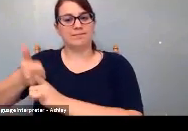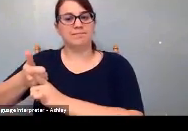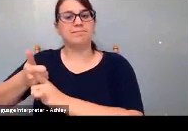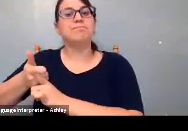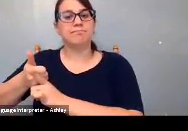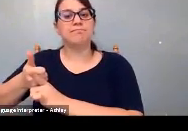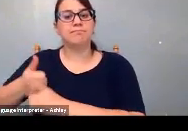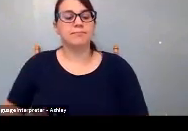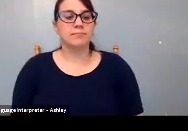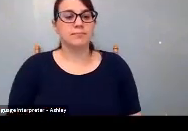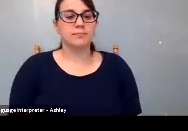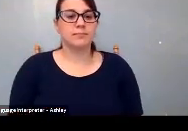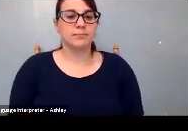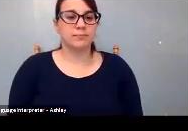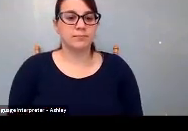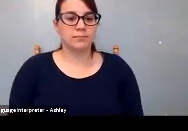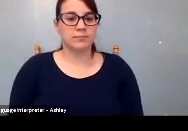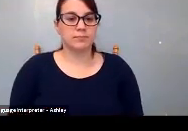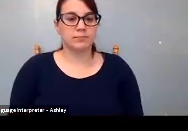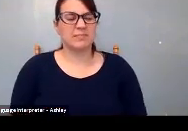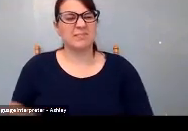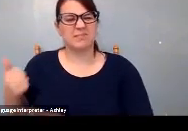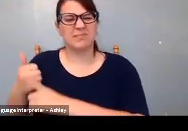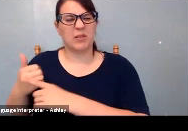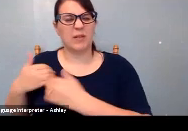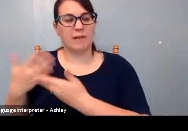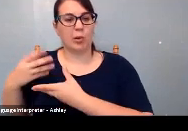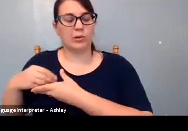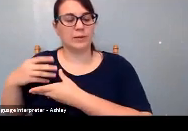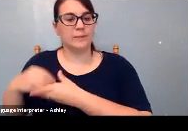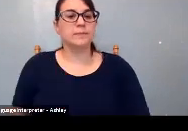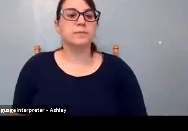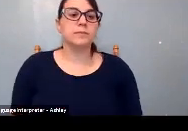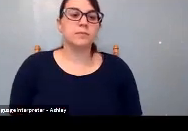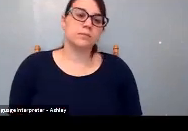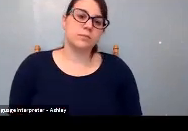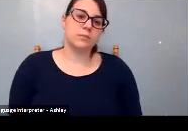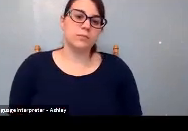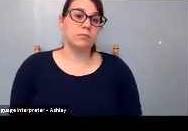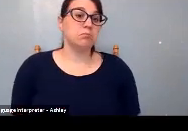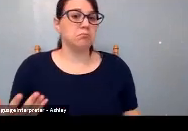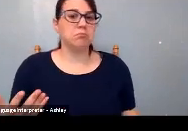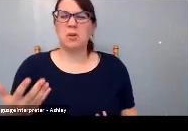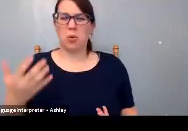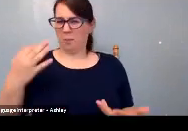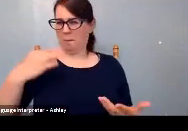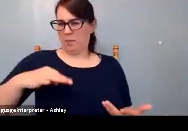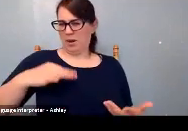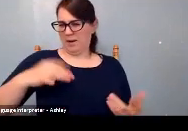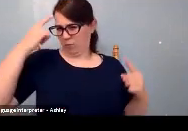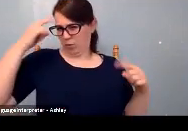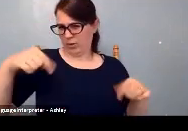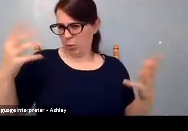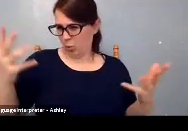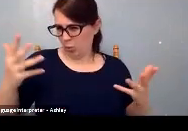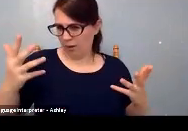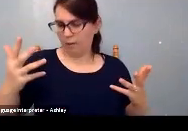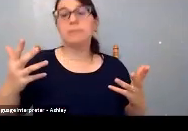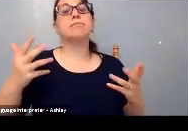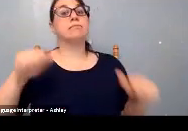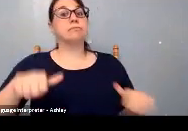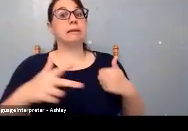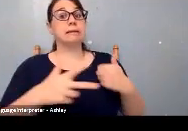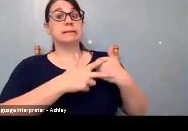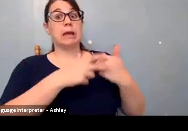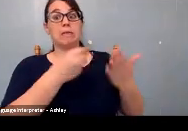So what are the benefits to an ABLE account? Well, they dramatically increase the ability to save. Before ABLE, individuals